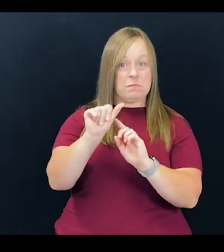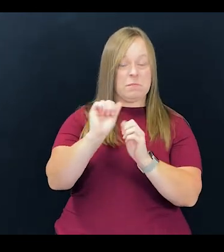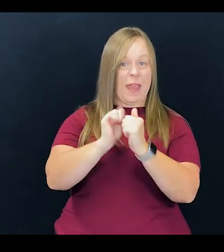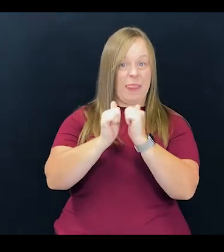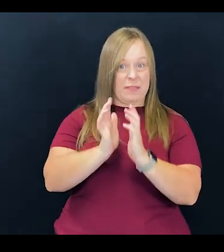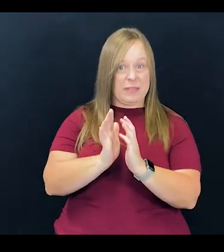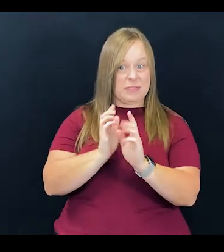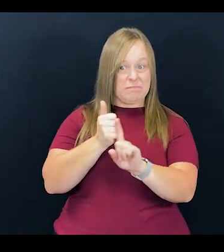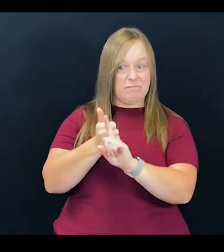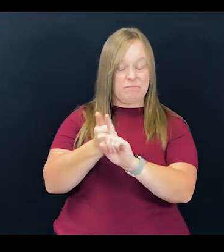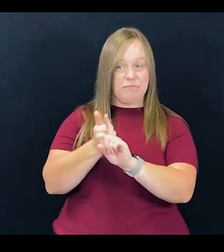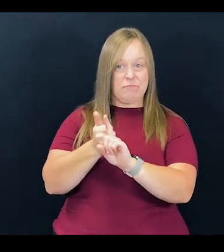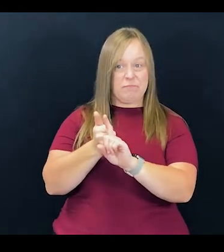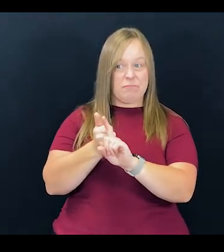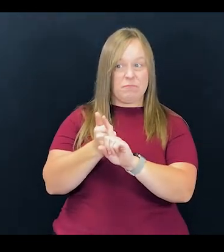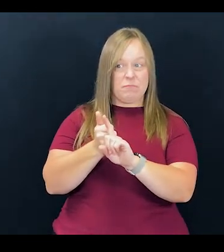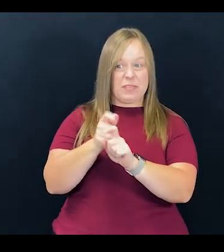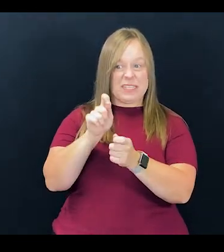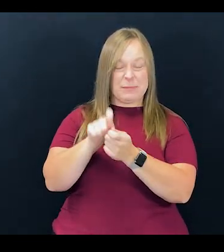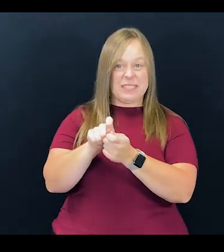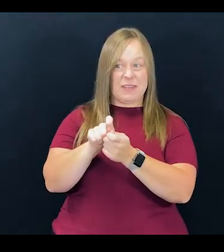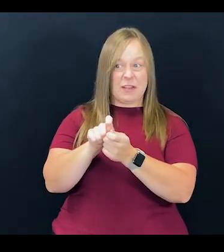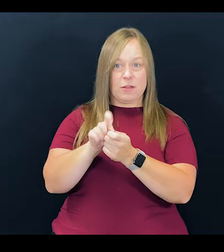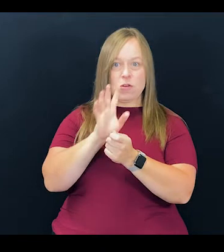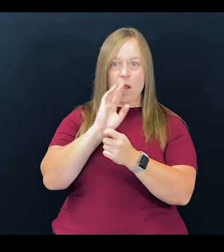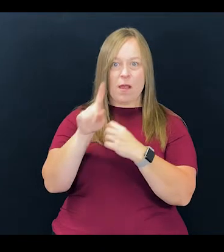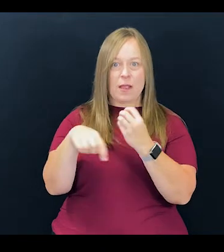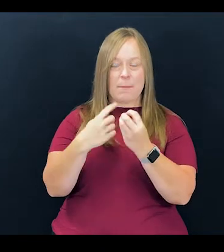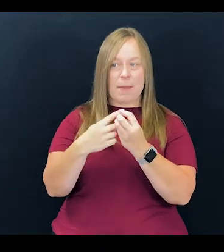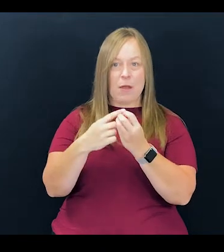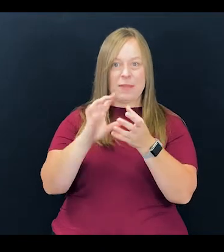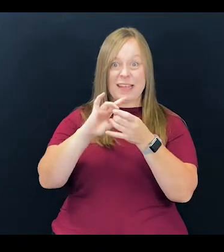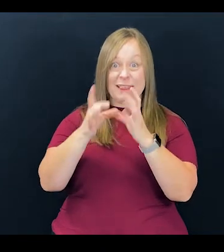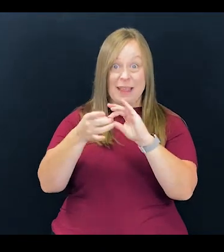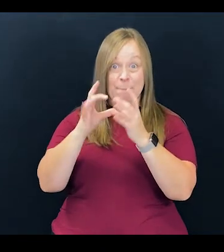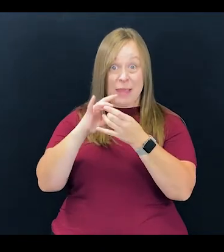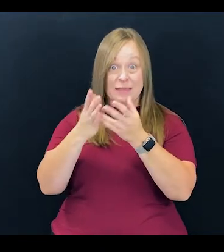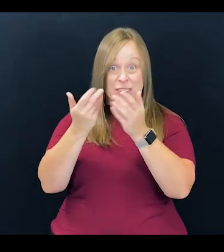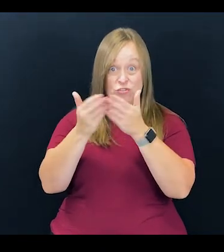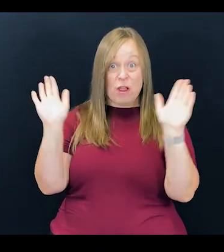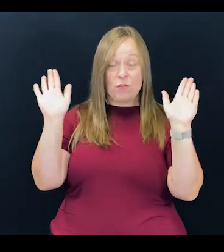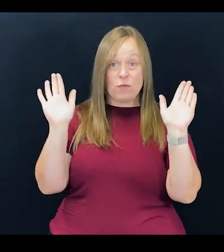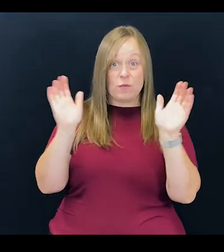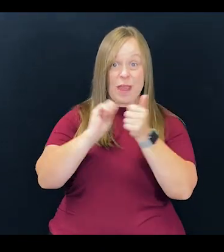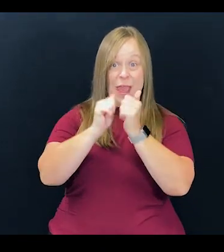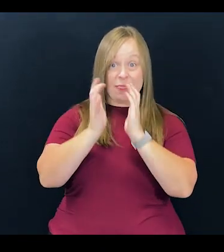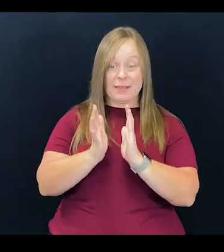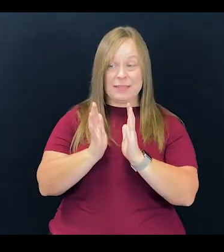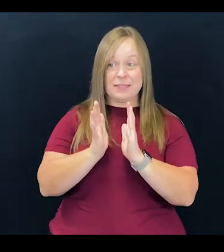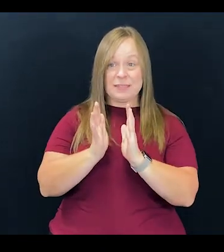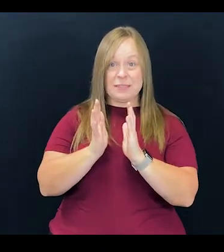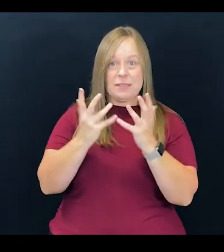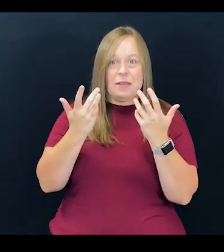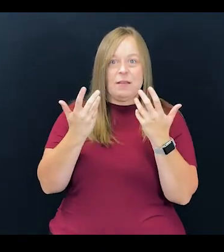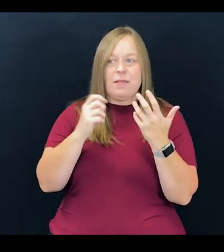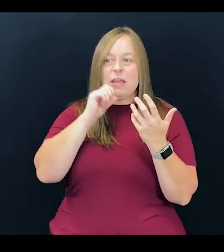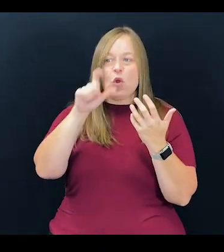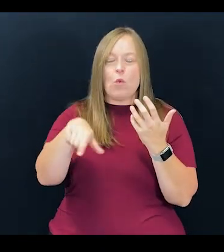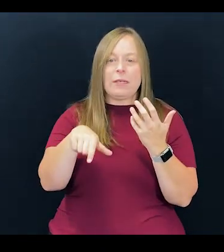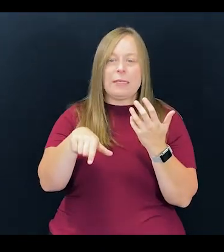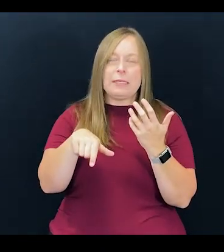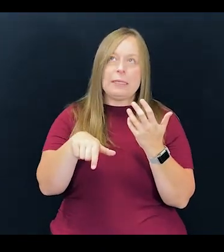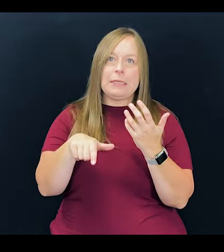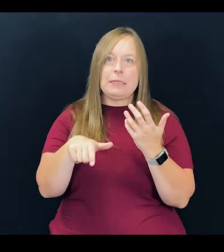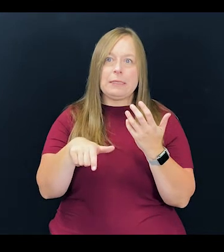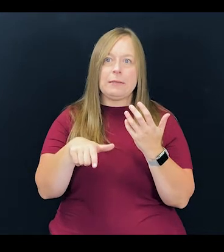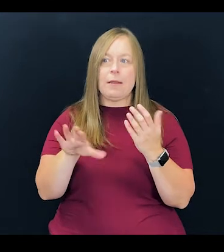the non-disabled athletes, right, that in particular, when we're talking about the Olympics and Olympic athletes, they